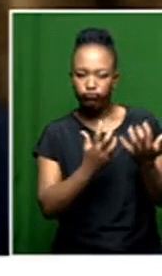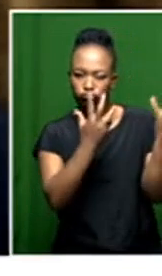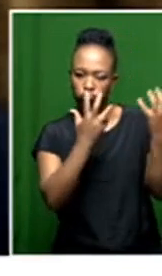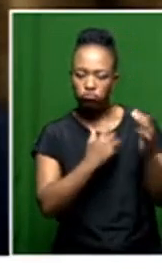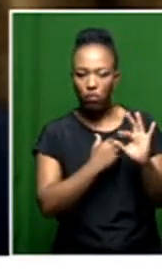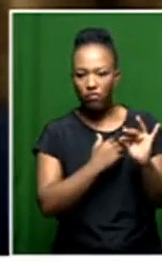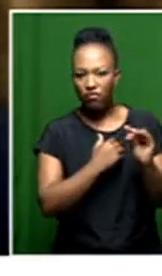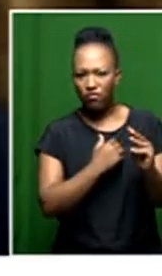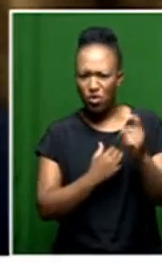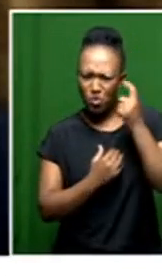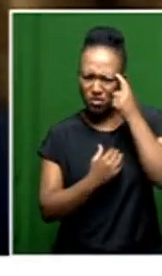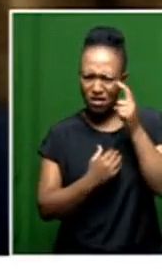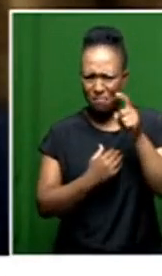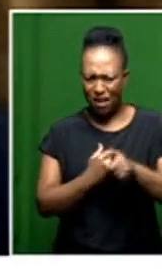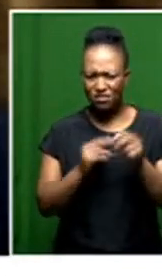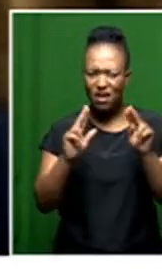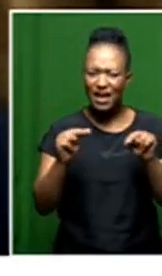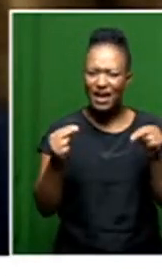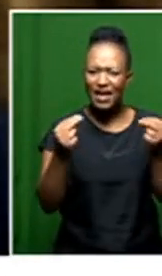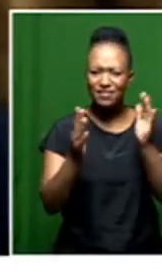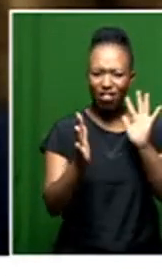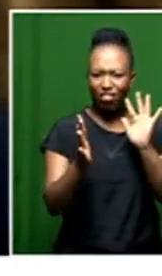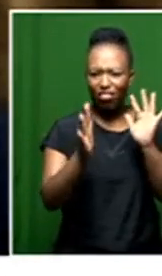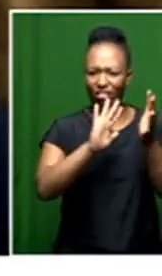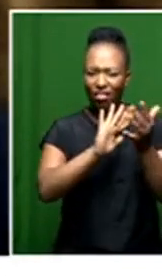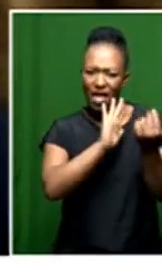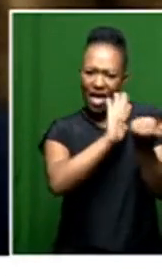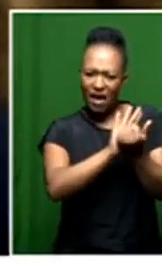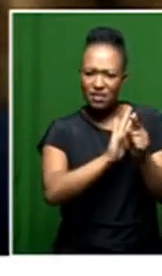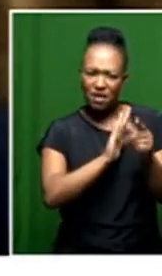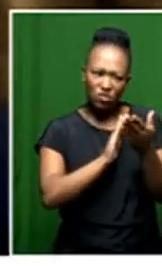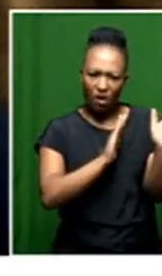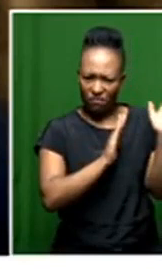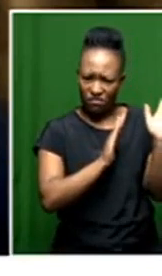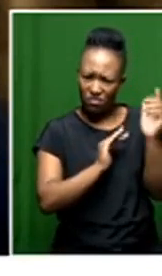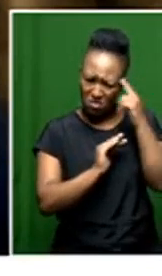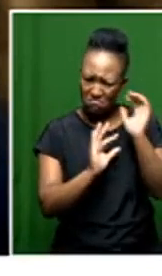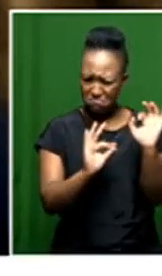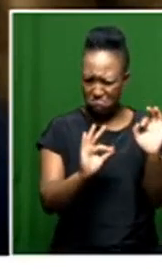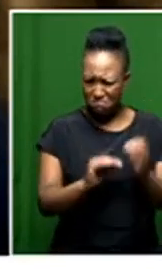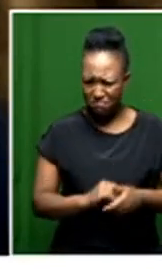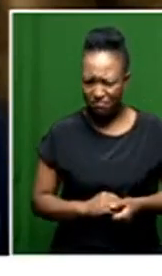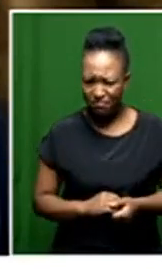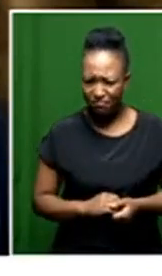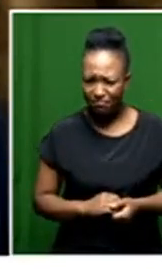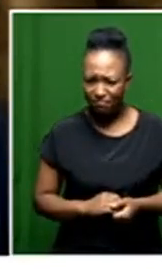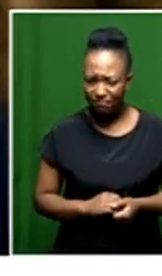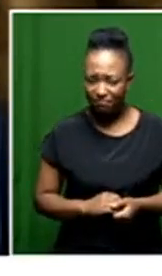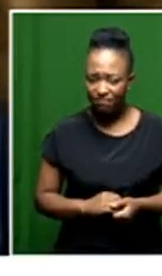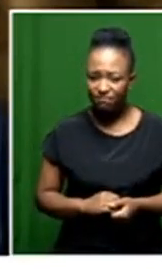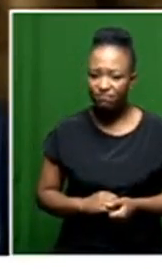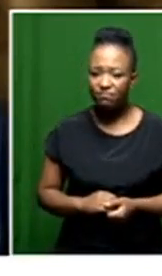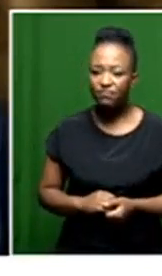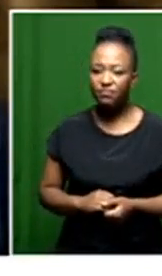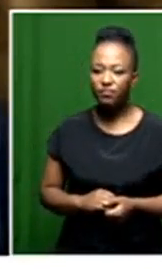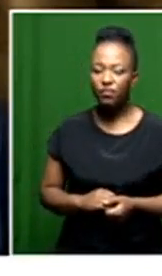that calls to scrap the state of disaster at this point are actually justified? I